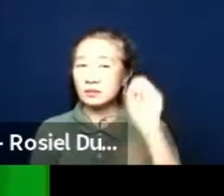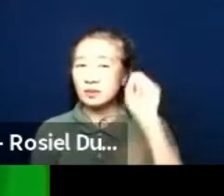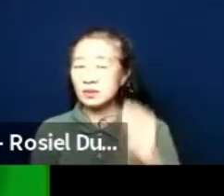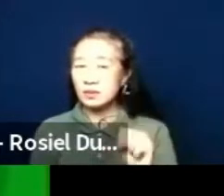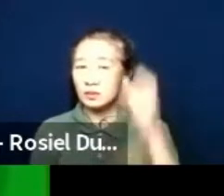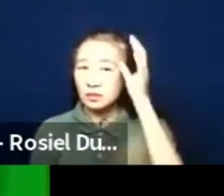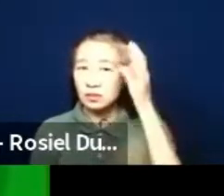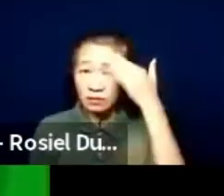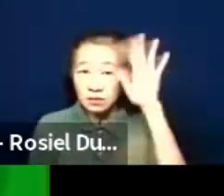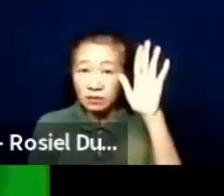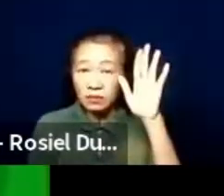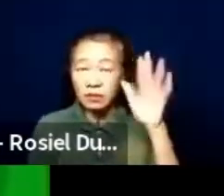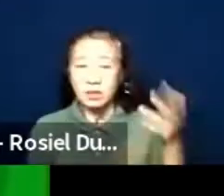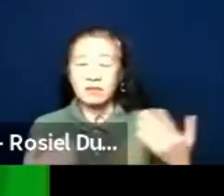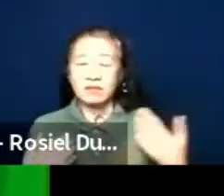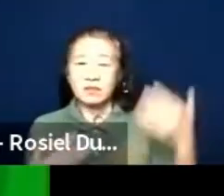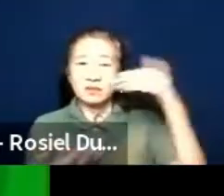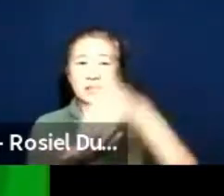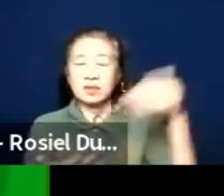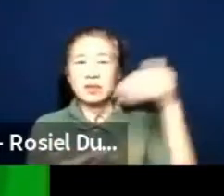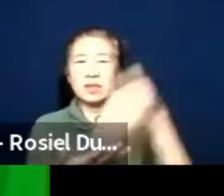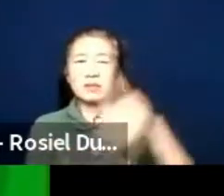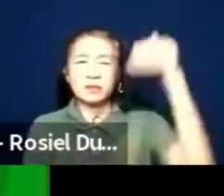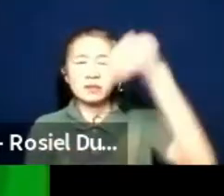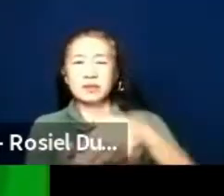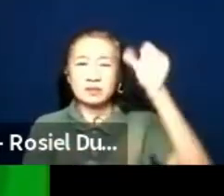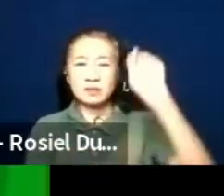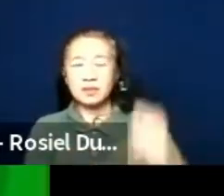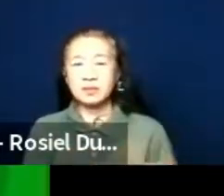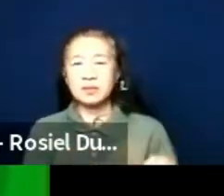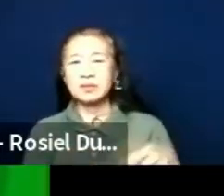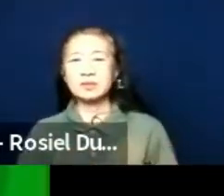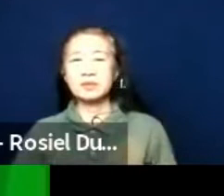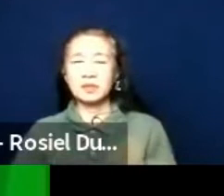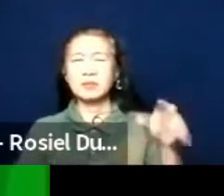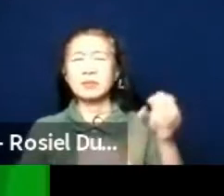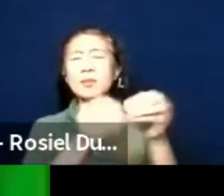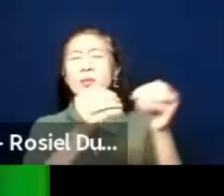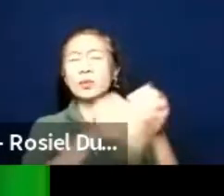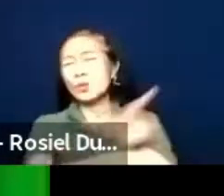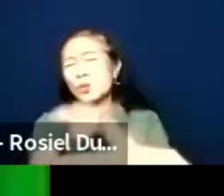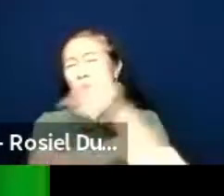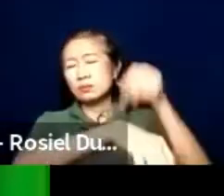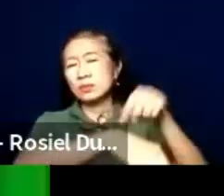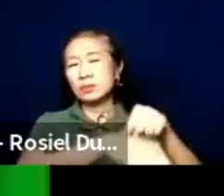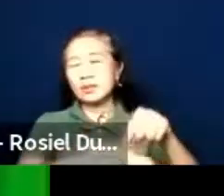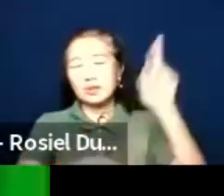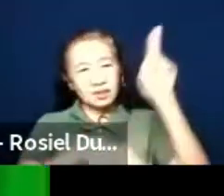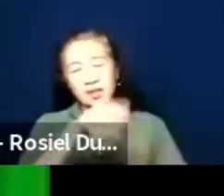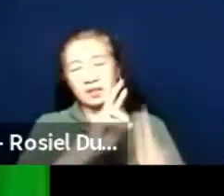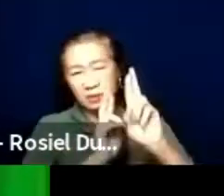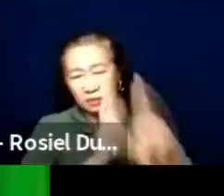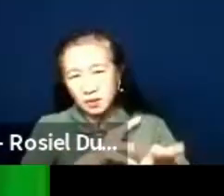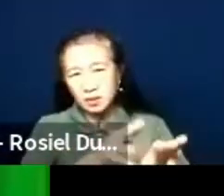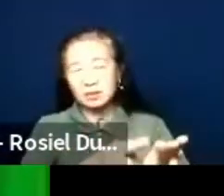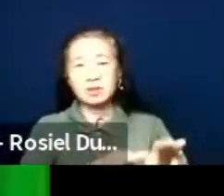is unknown, they're having repeated seizures, the seizure lasts more than 5 minutes, they are unresponsive for more than 10